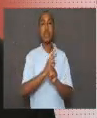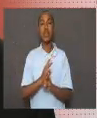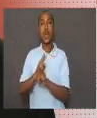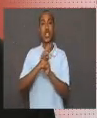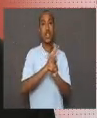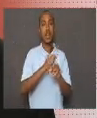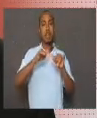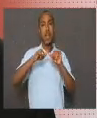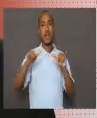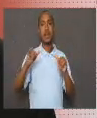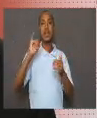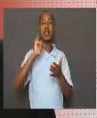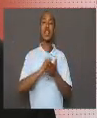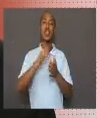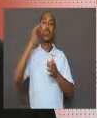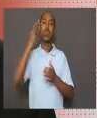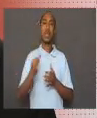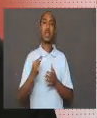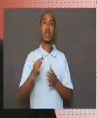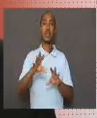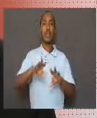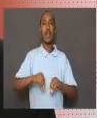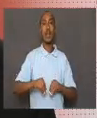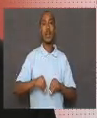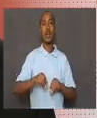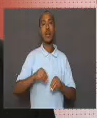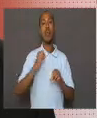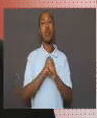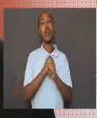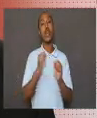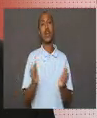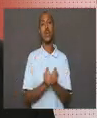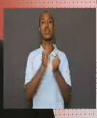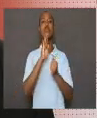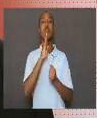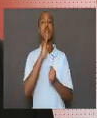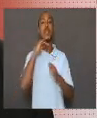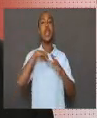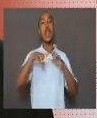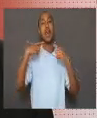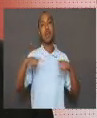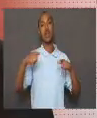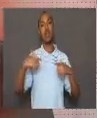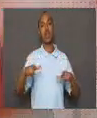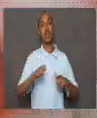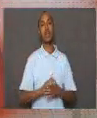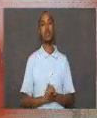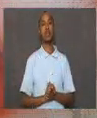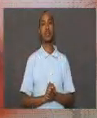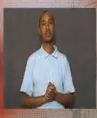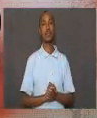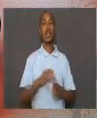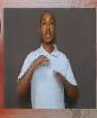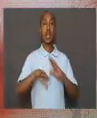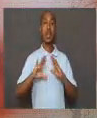precautionary measures that should be taken while working with bases in a laboratory.